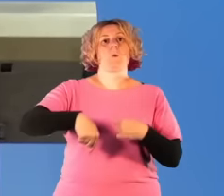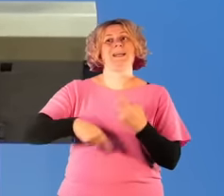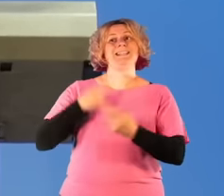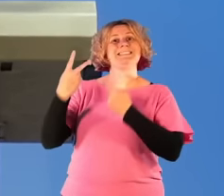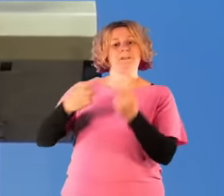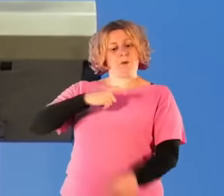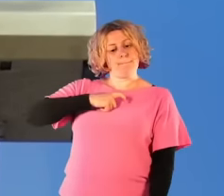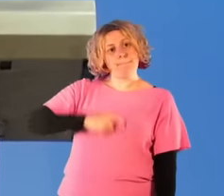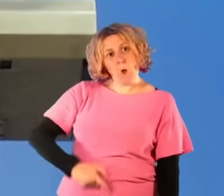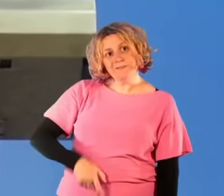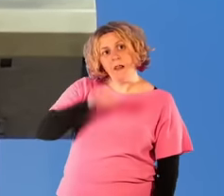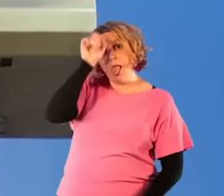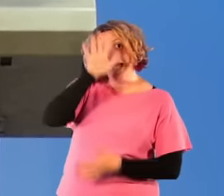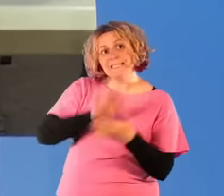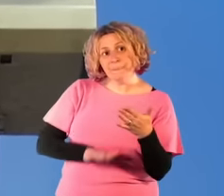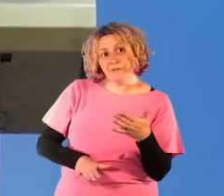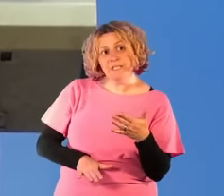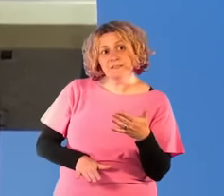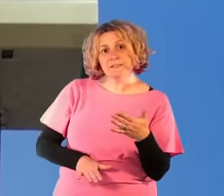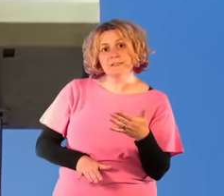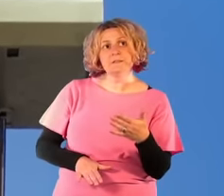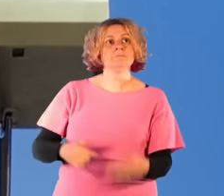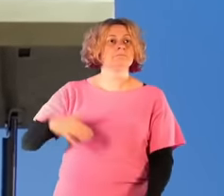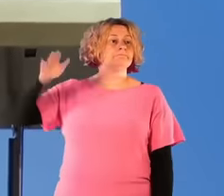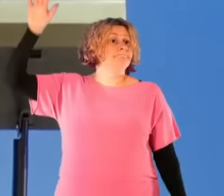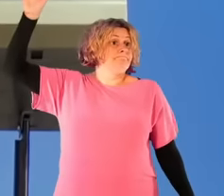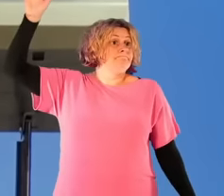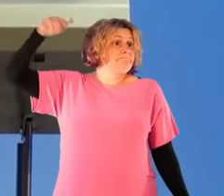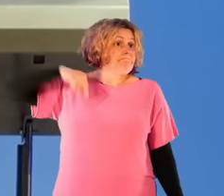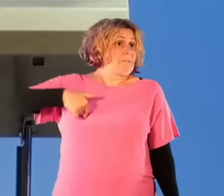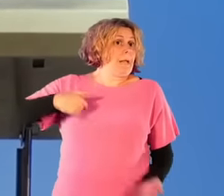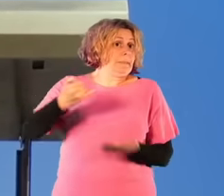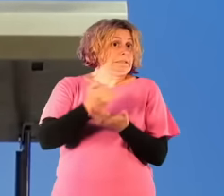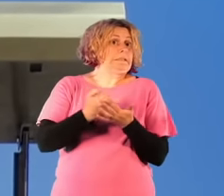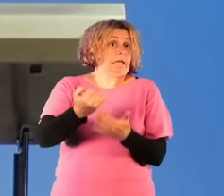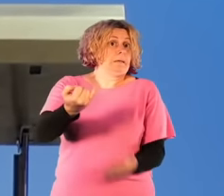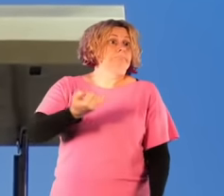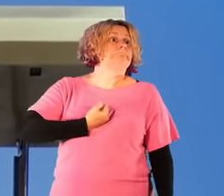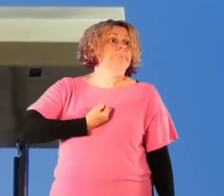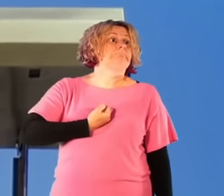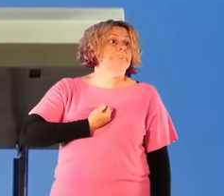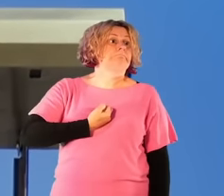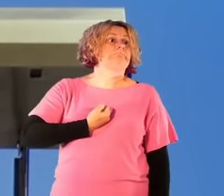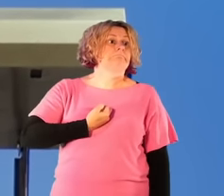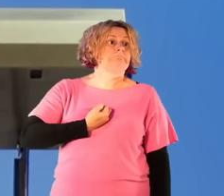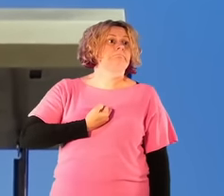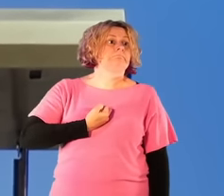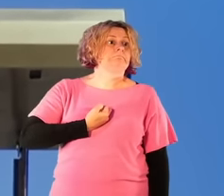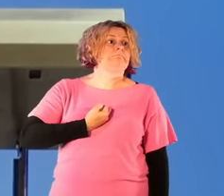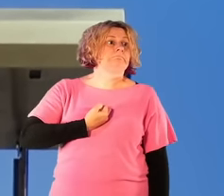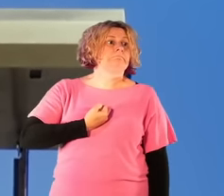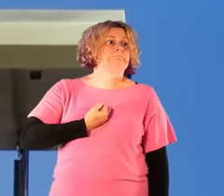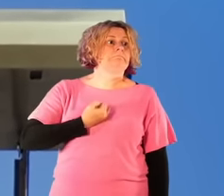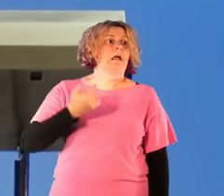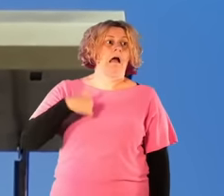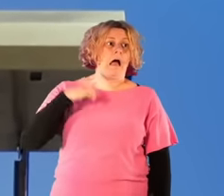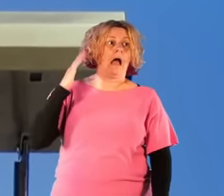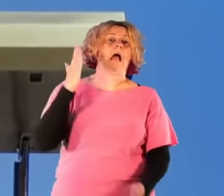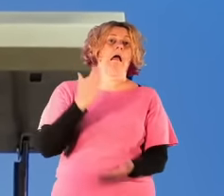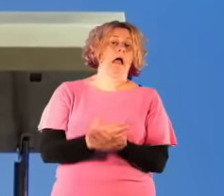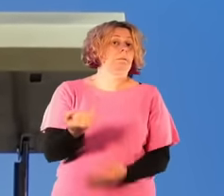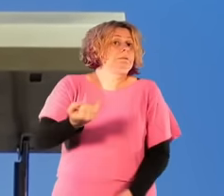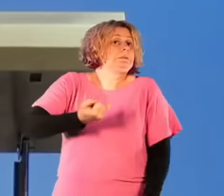I'm a sinner. I put my hand up, I'm a sinner. But oh, by the grace of God, I'm a sinner who's